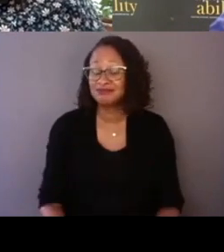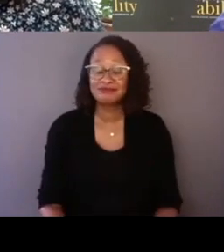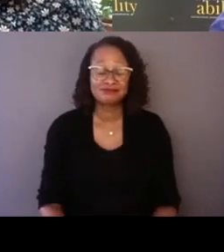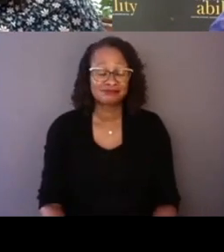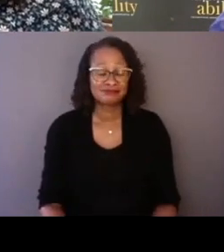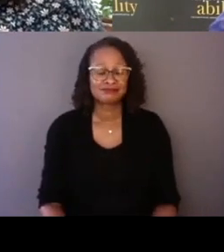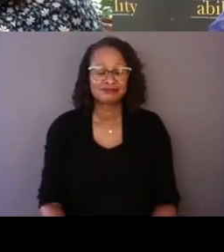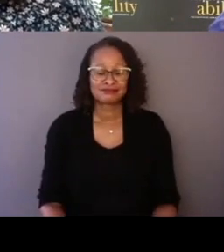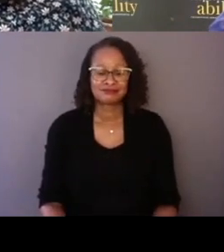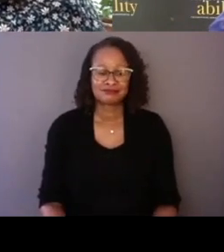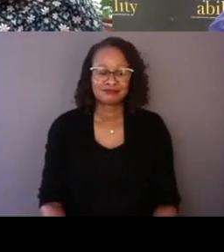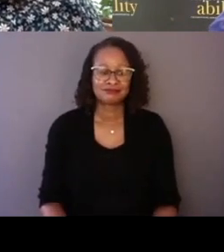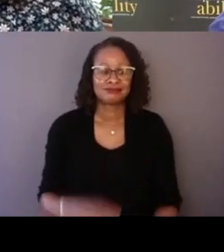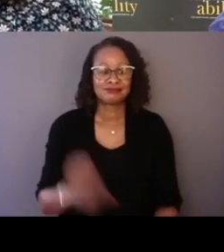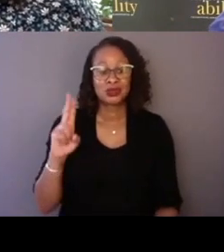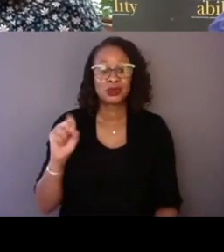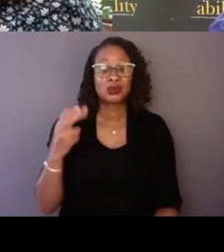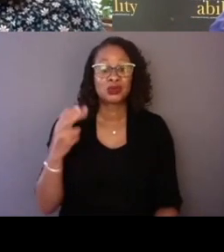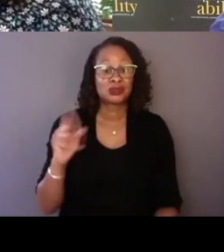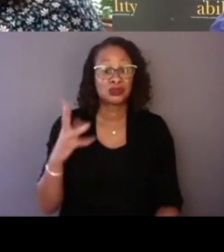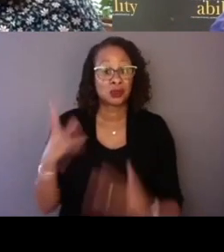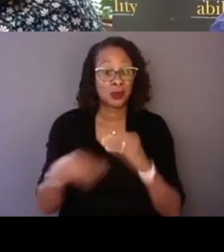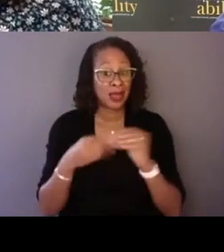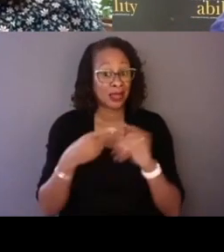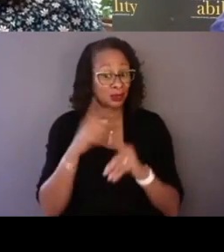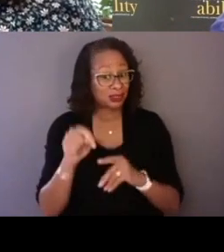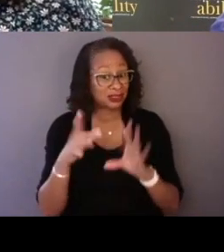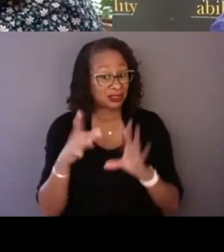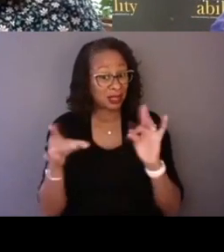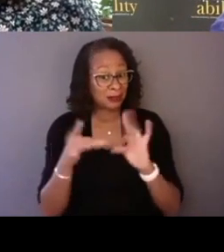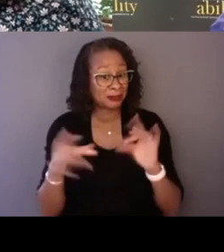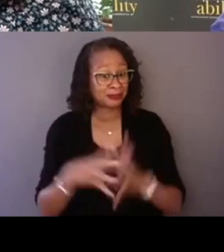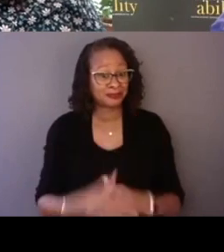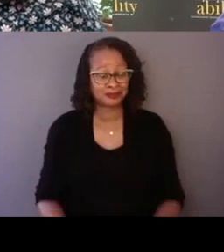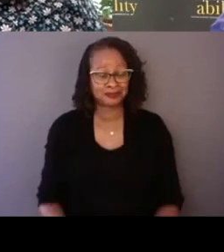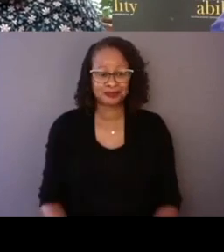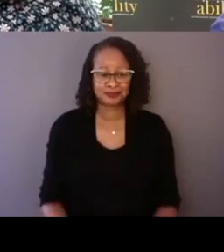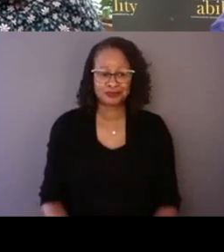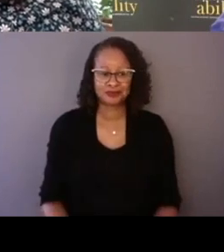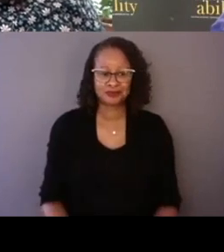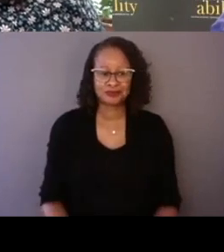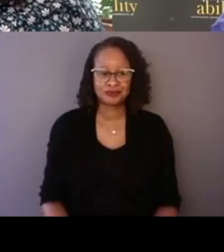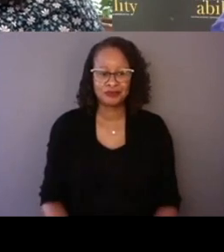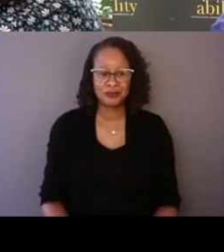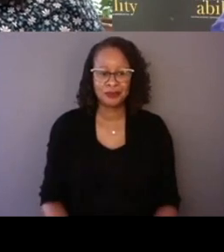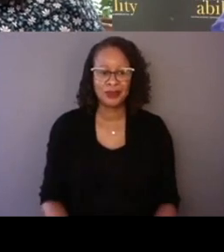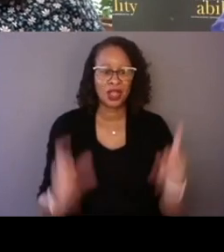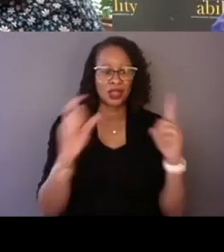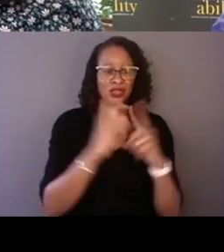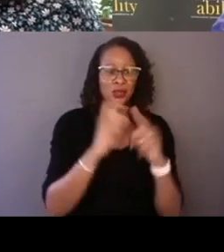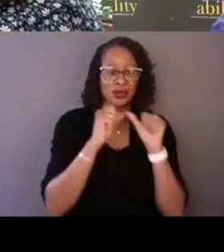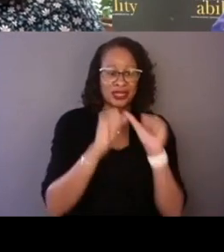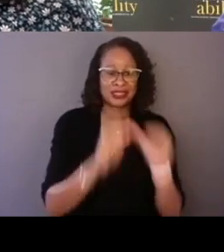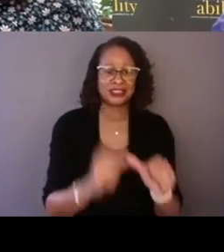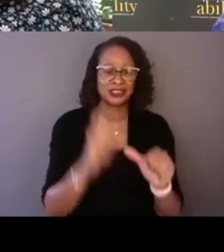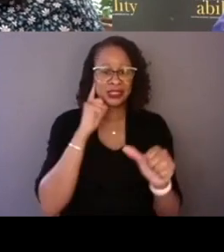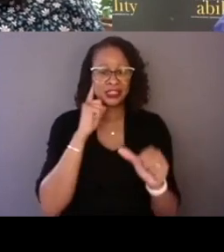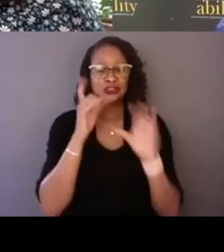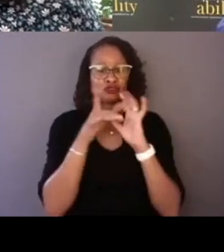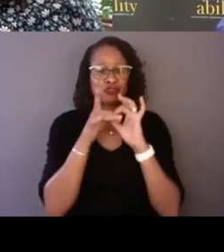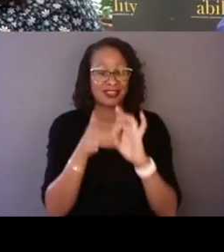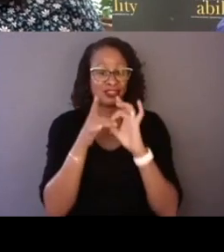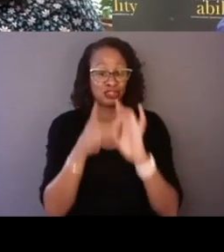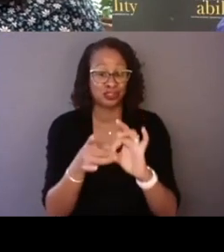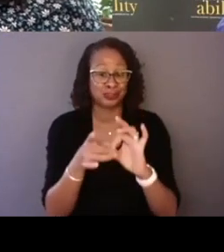Great. Susan, do you have anything to add to? Yeah, I think the word that I keep hearing is relationships. And,